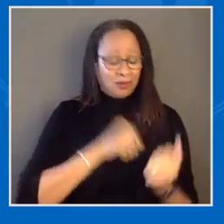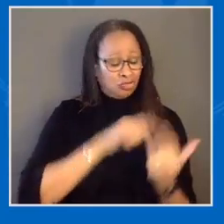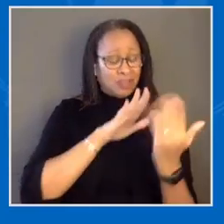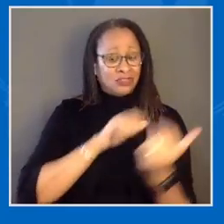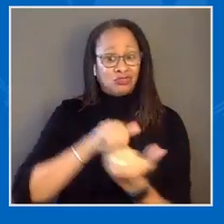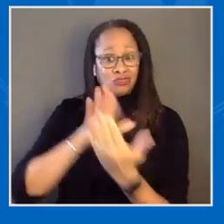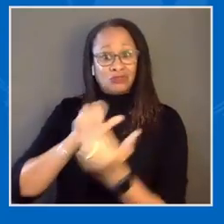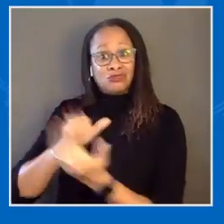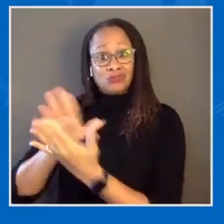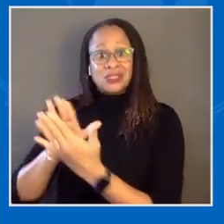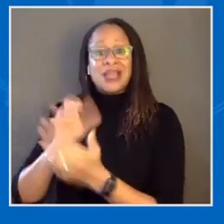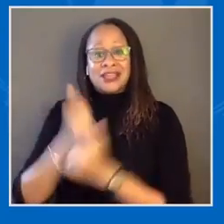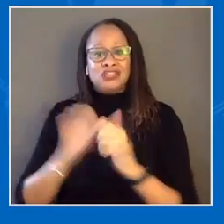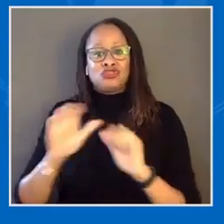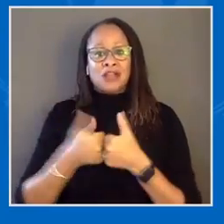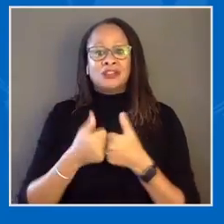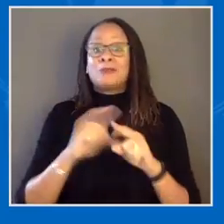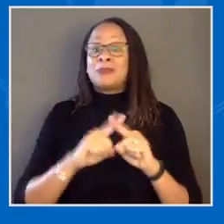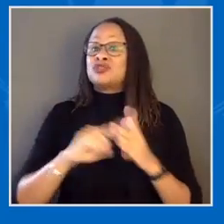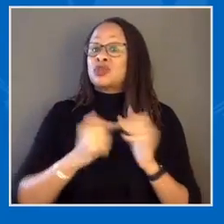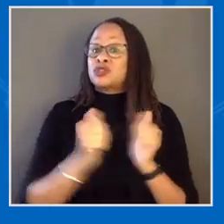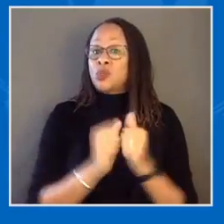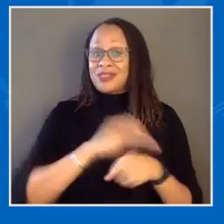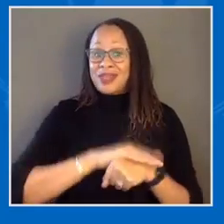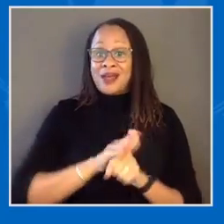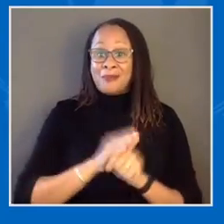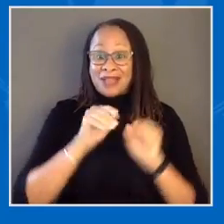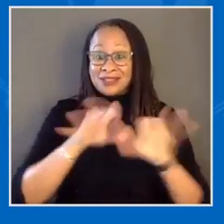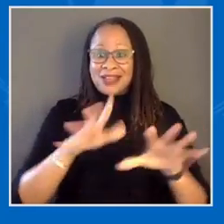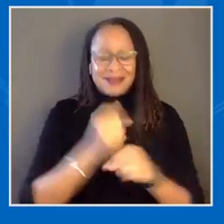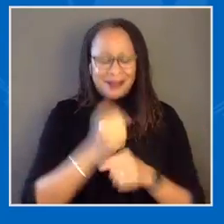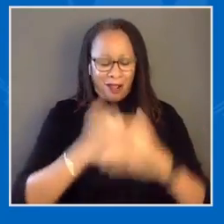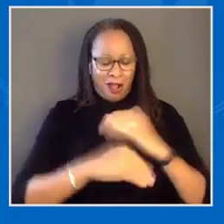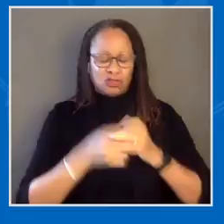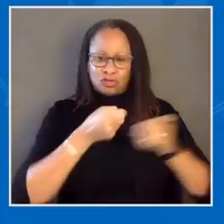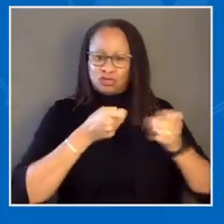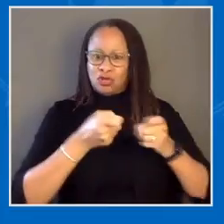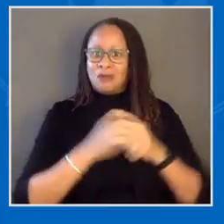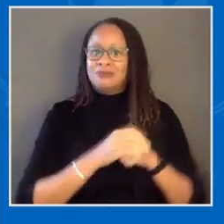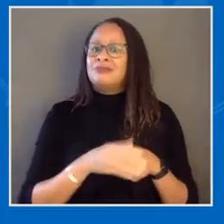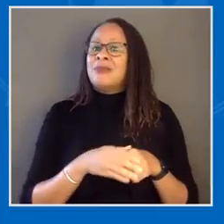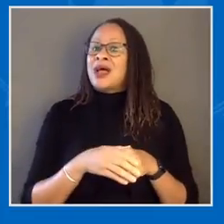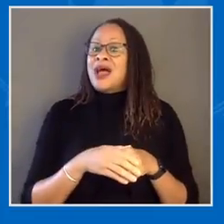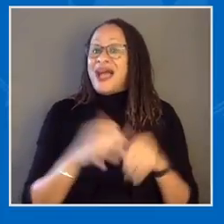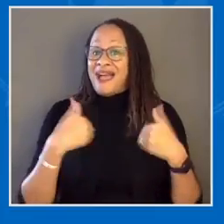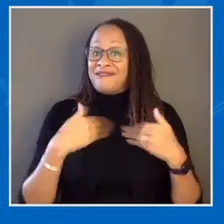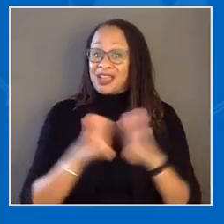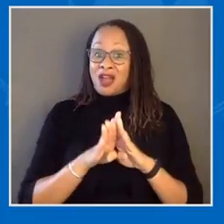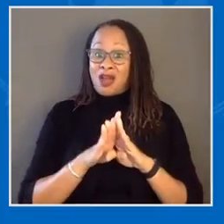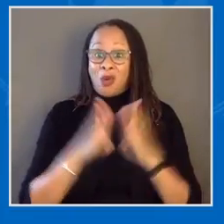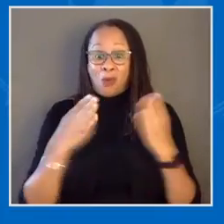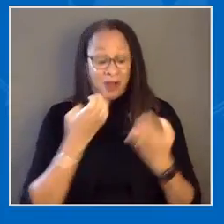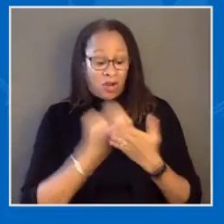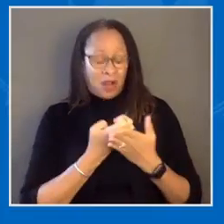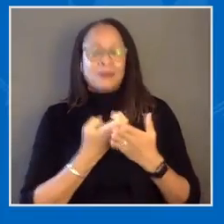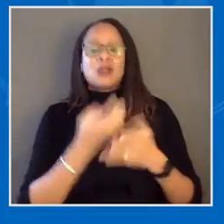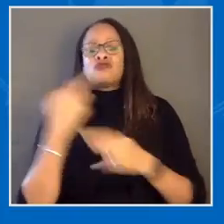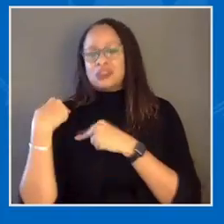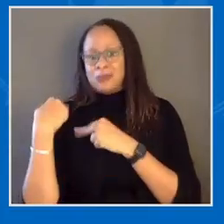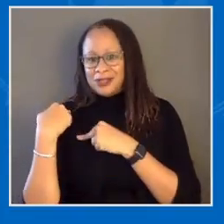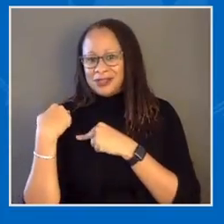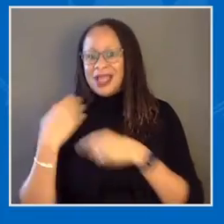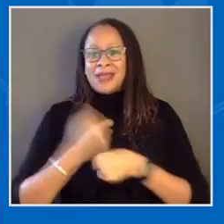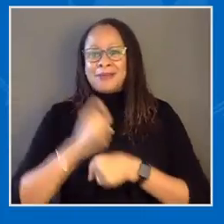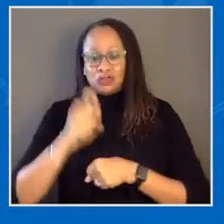pandemic under control, opening our economy responsibly, and making sure it works for working